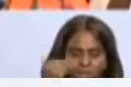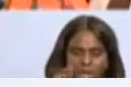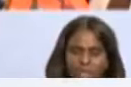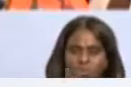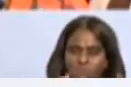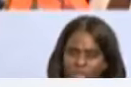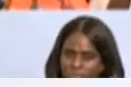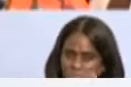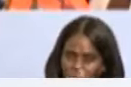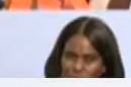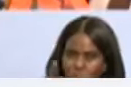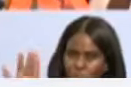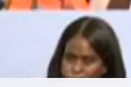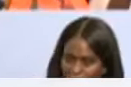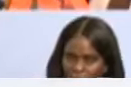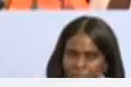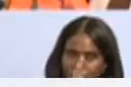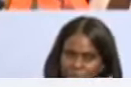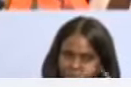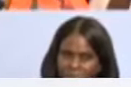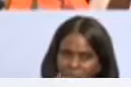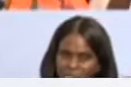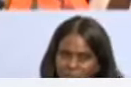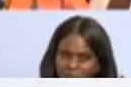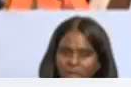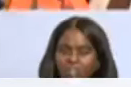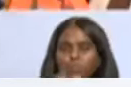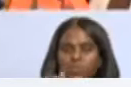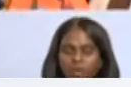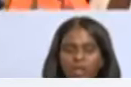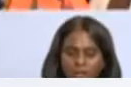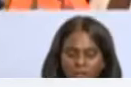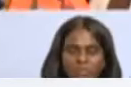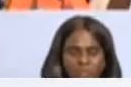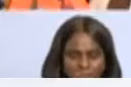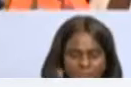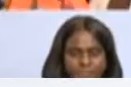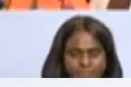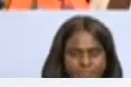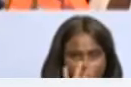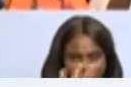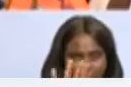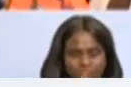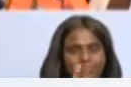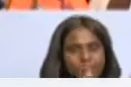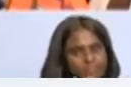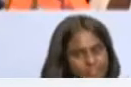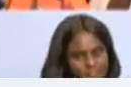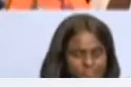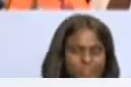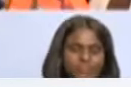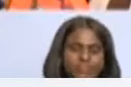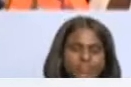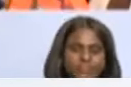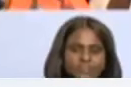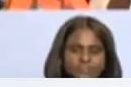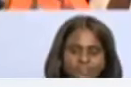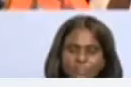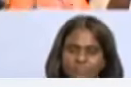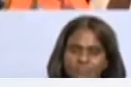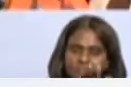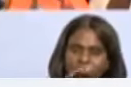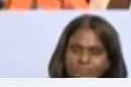go back to the council chamber so that you can be part of the planning, allocation of